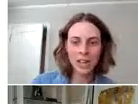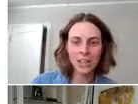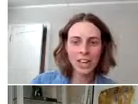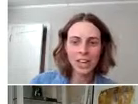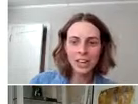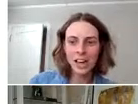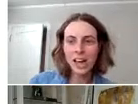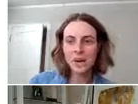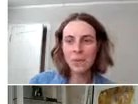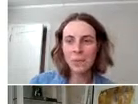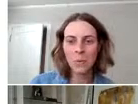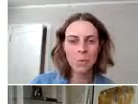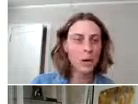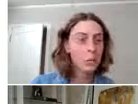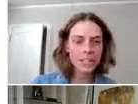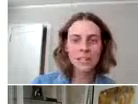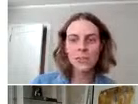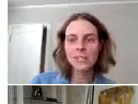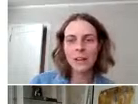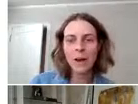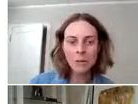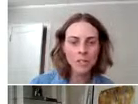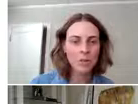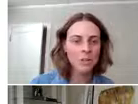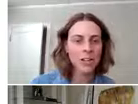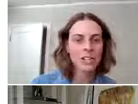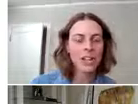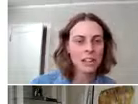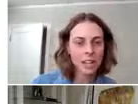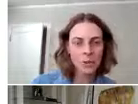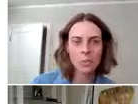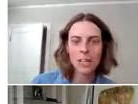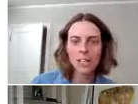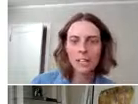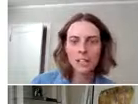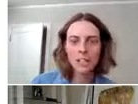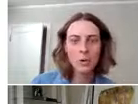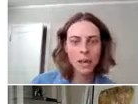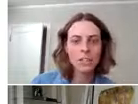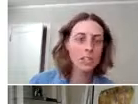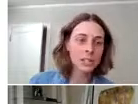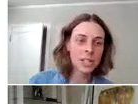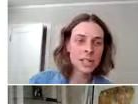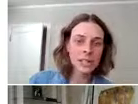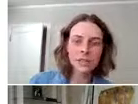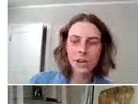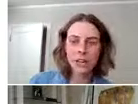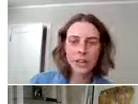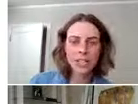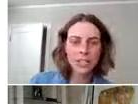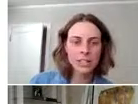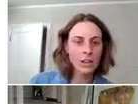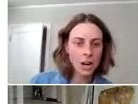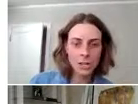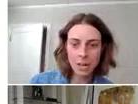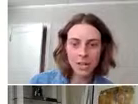into North Carolina, where we'll get to enjoy some outdoor recreation at Lake Norman, Located just outside the city of